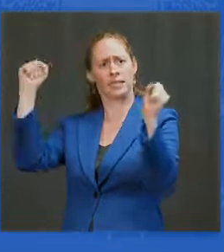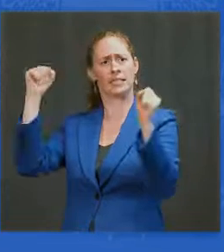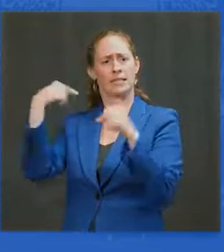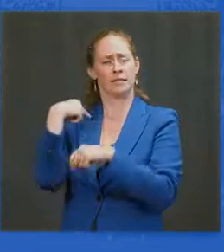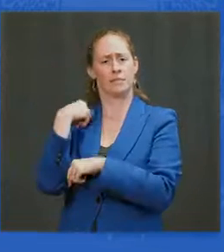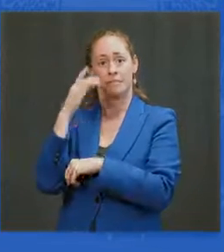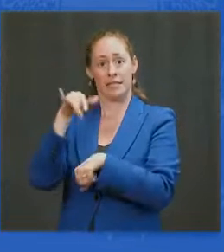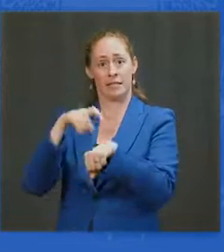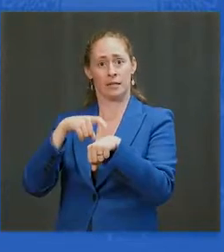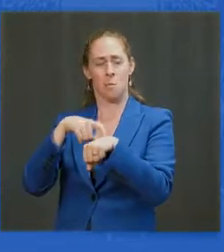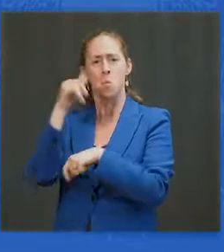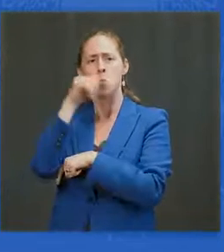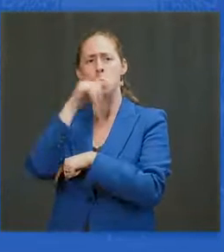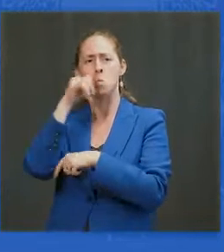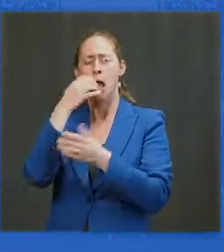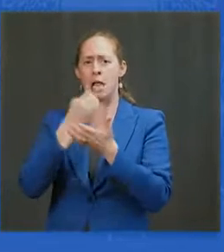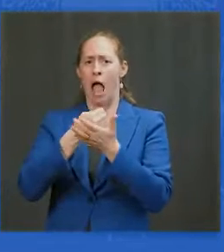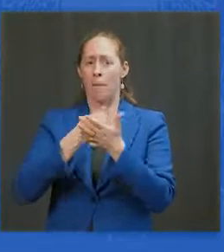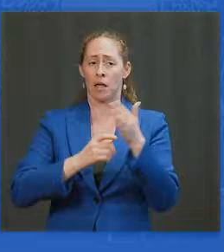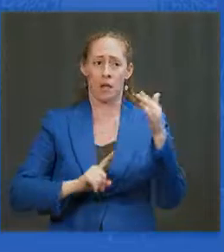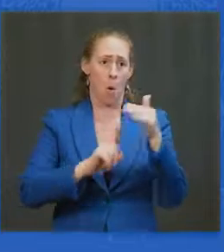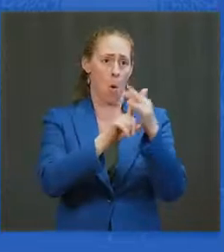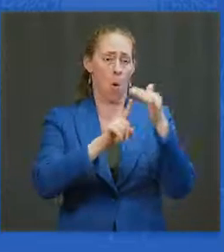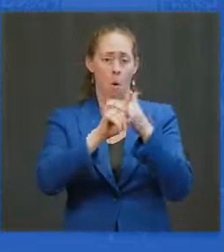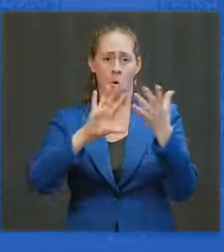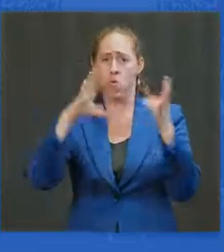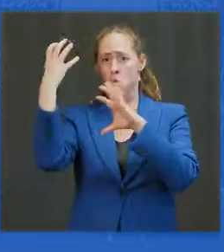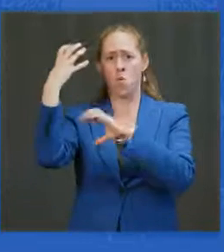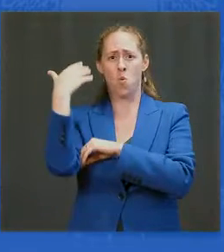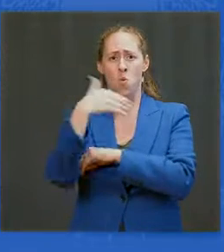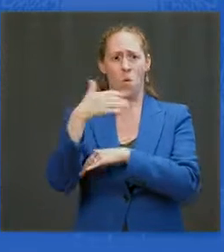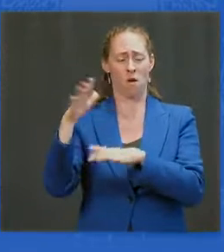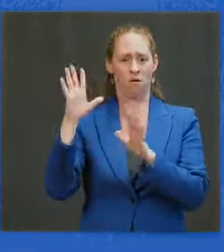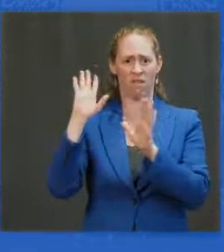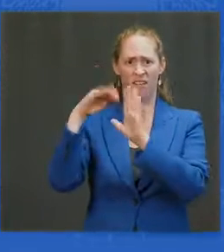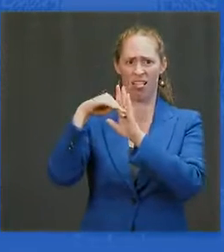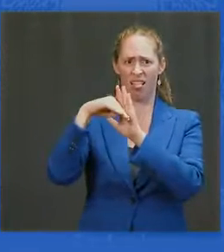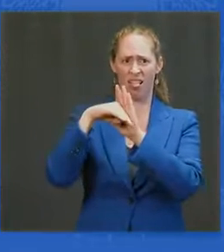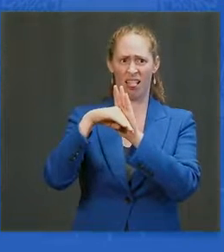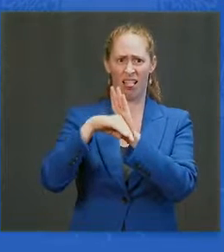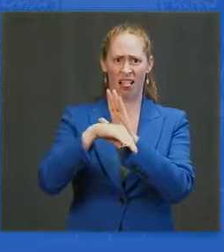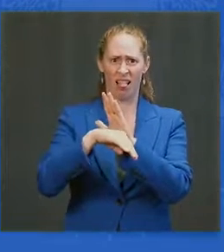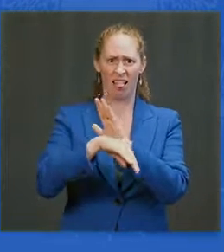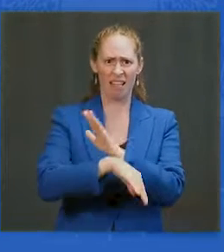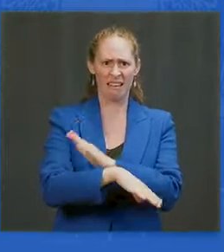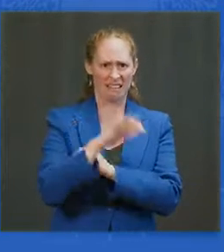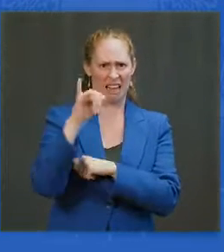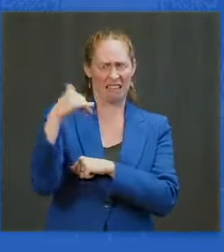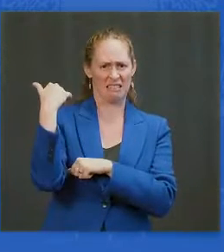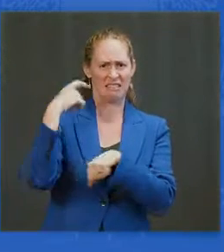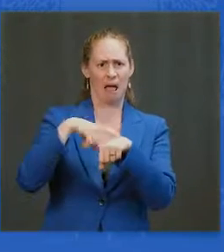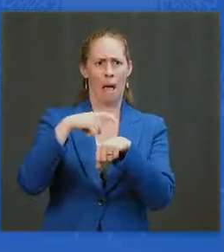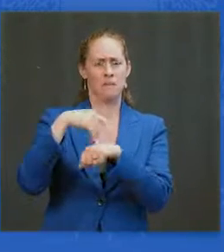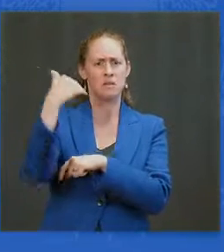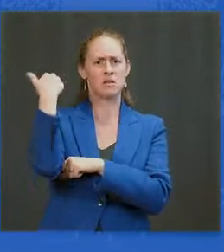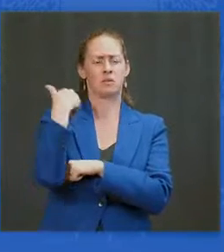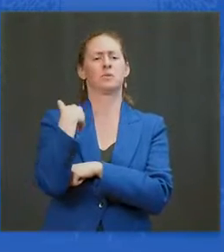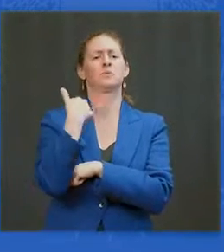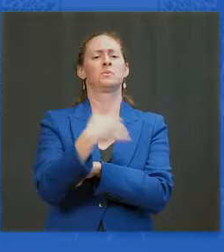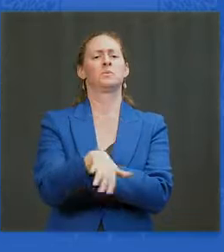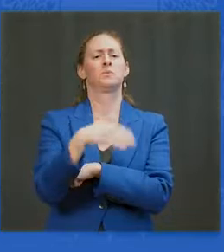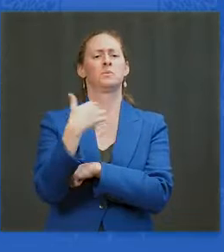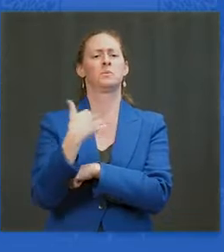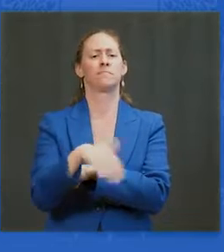significant recession we've had since the Depression, or at least since Johnson. But that wasn't going to be